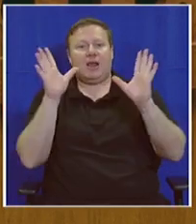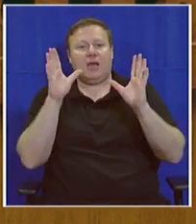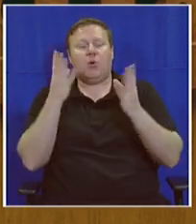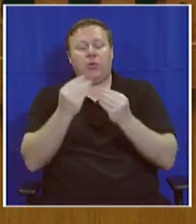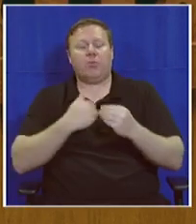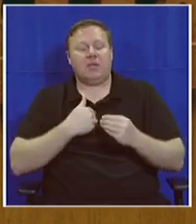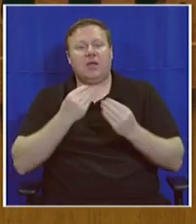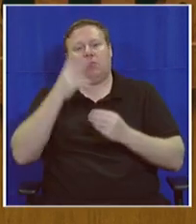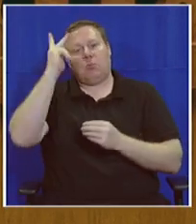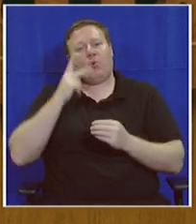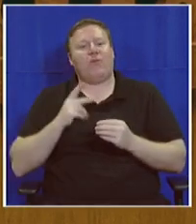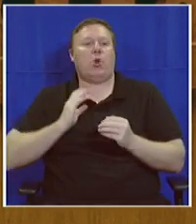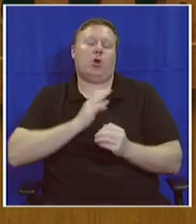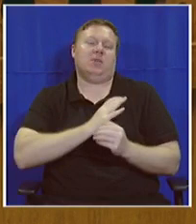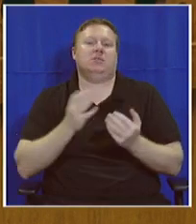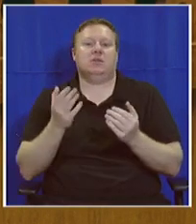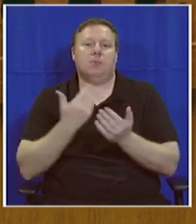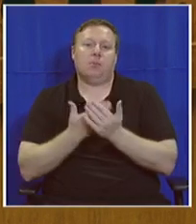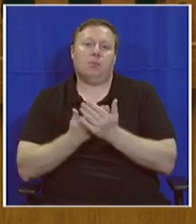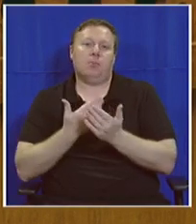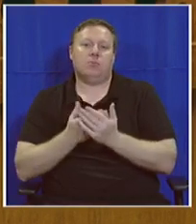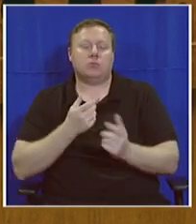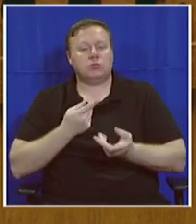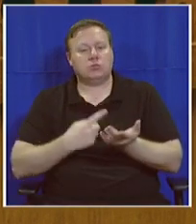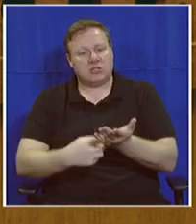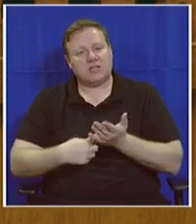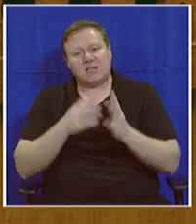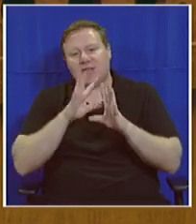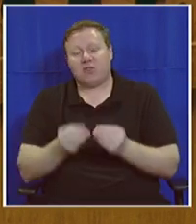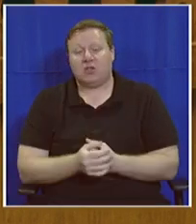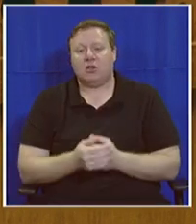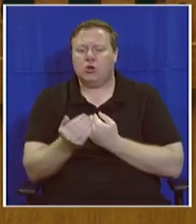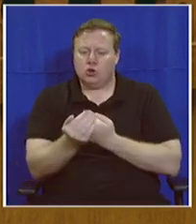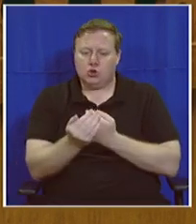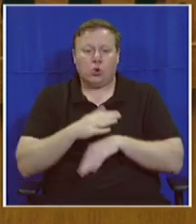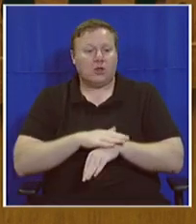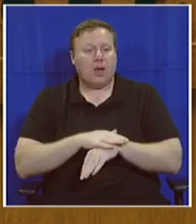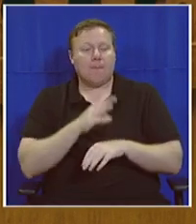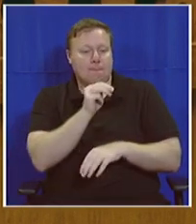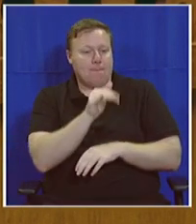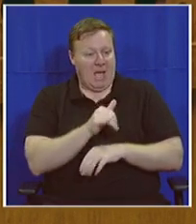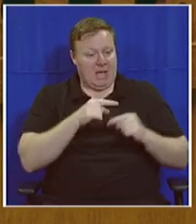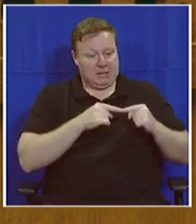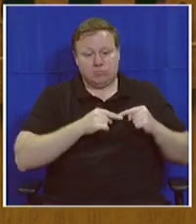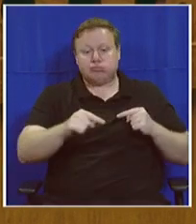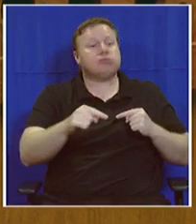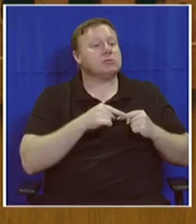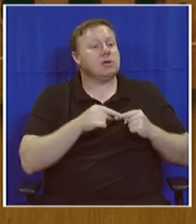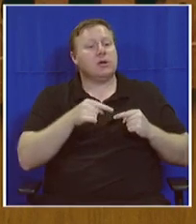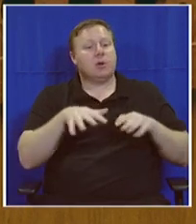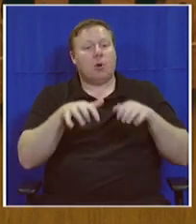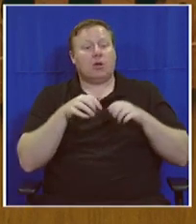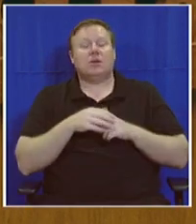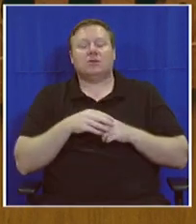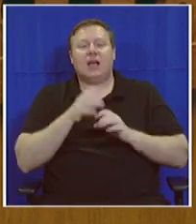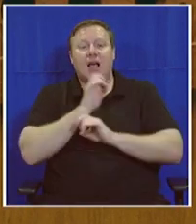Portfolio Committee. In the short time she was with us in Parliament, from just May this year, it was clear that Bavelile